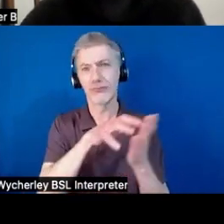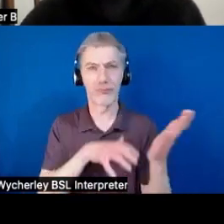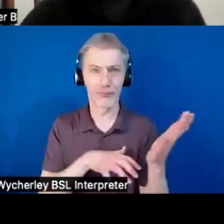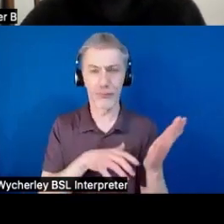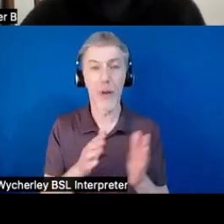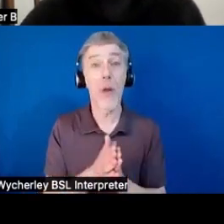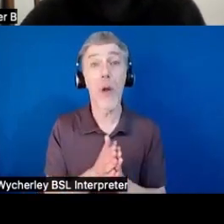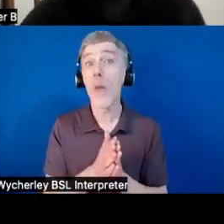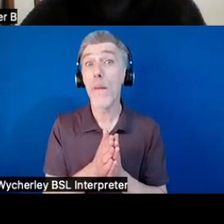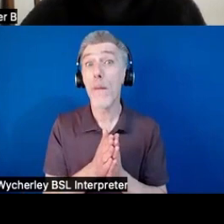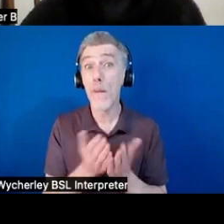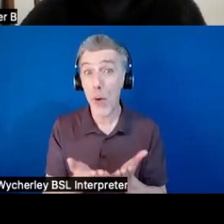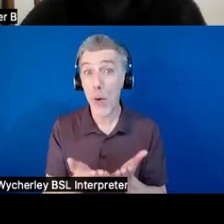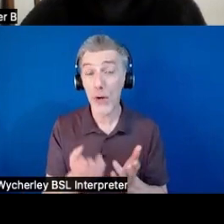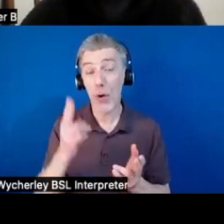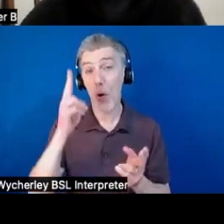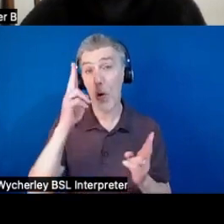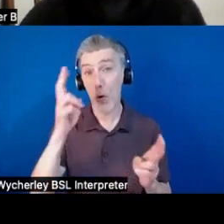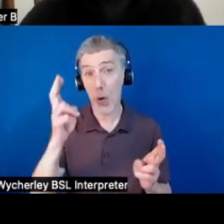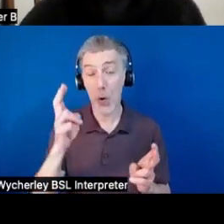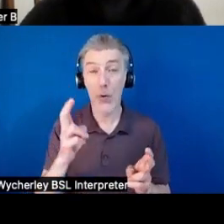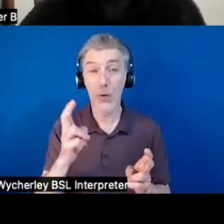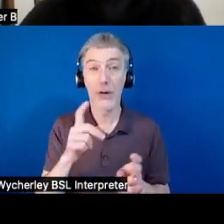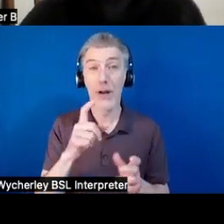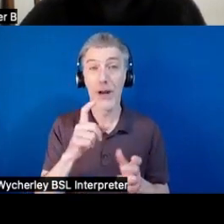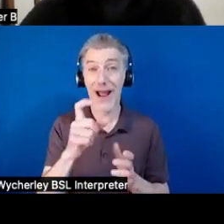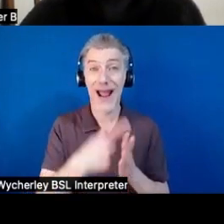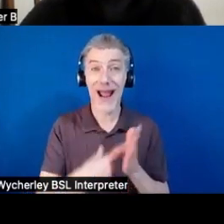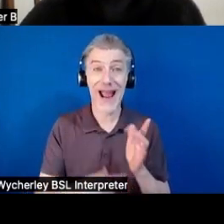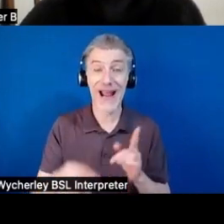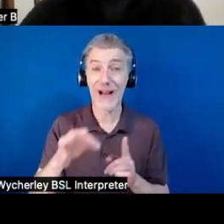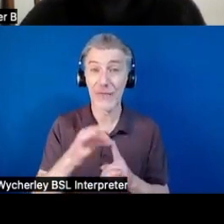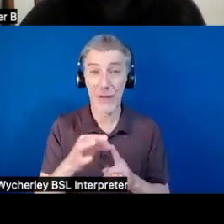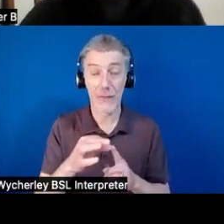Crip, Authorship, Disability as Method.